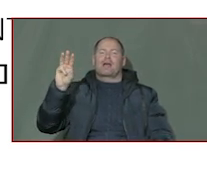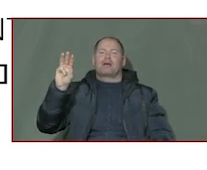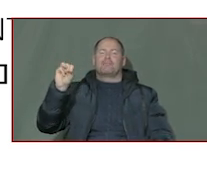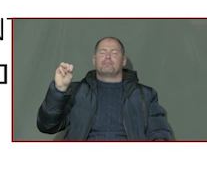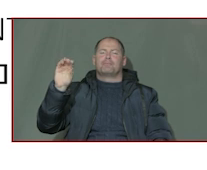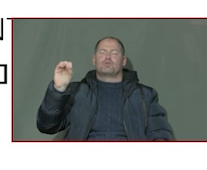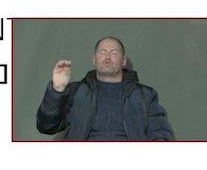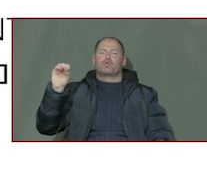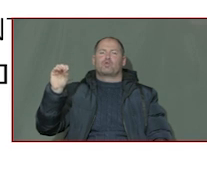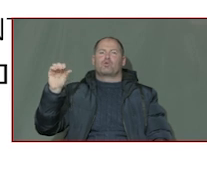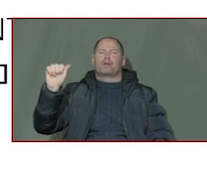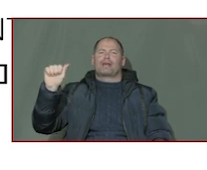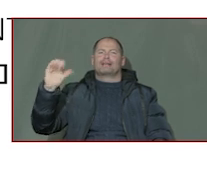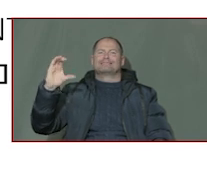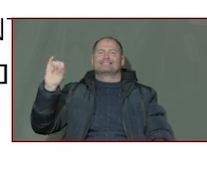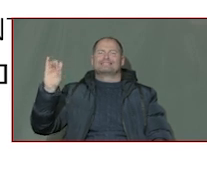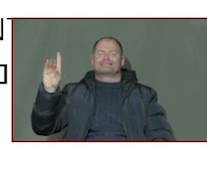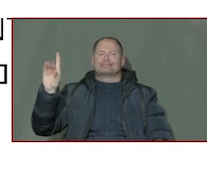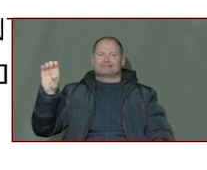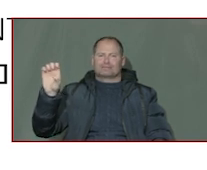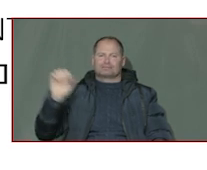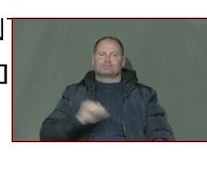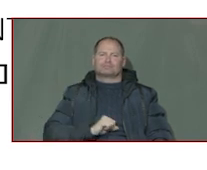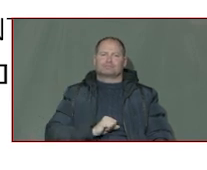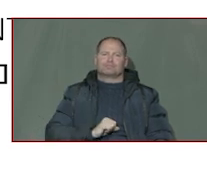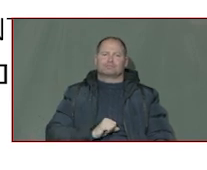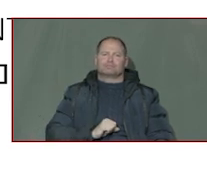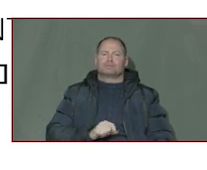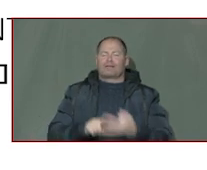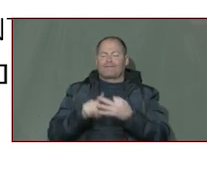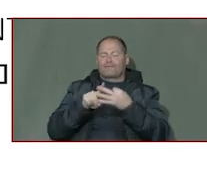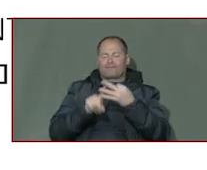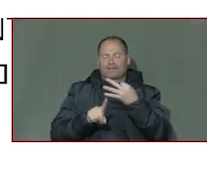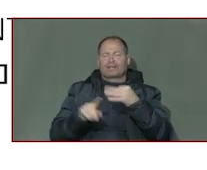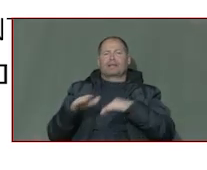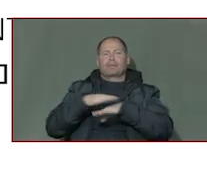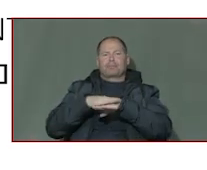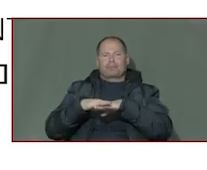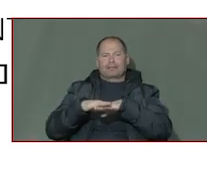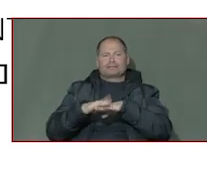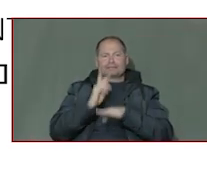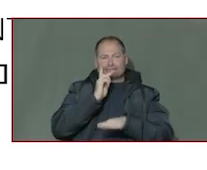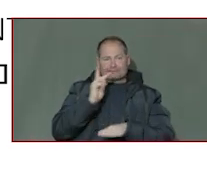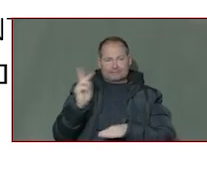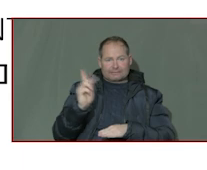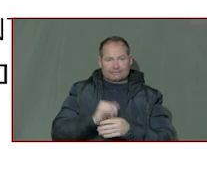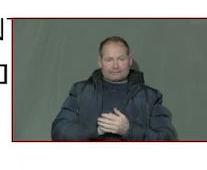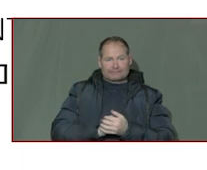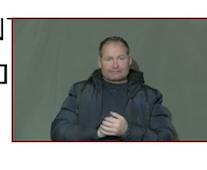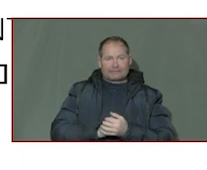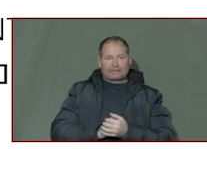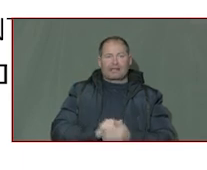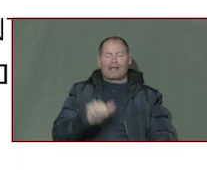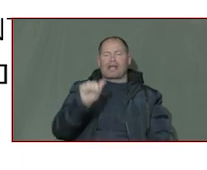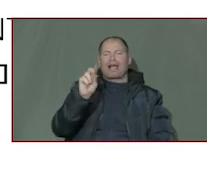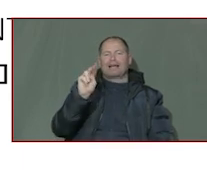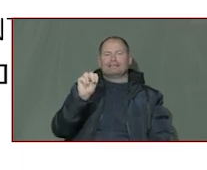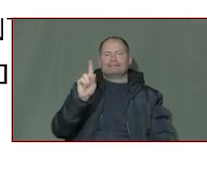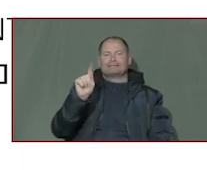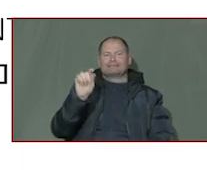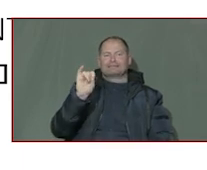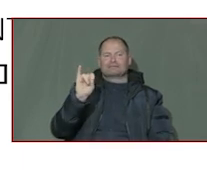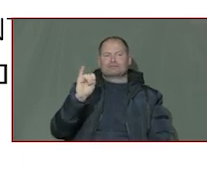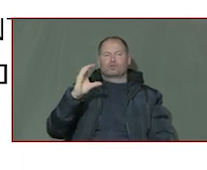This is the tRNA. The 3 nitrogenous base on tRNA is anticodon. The